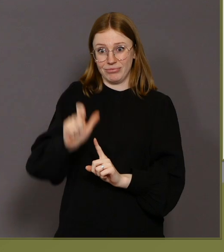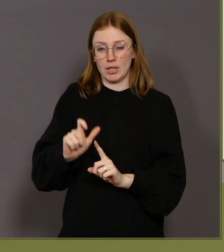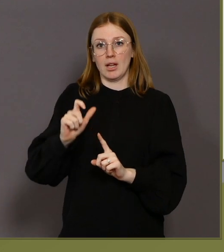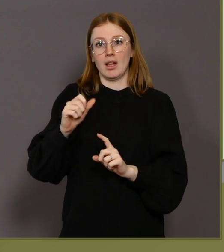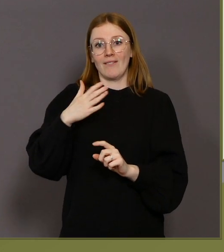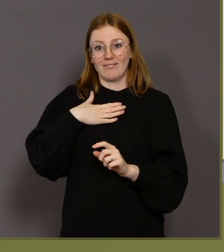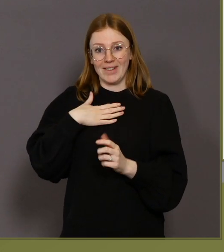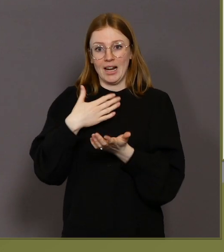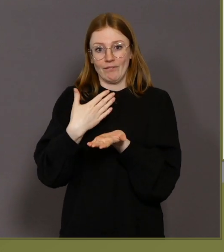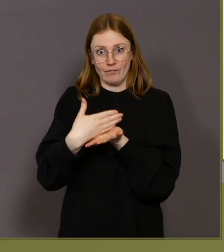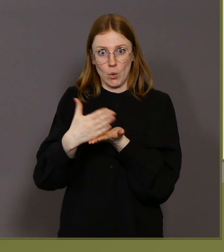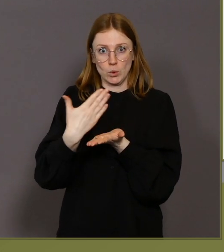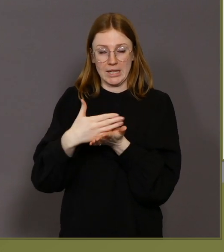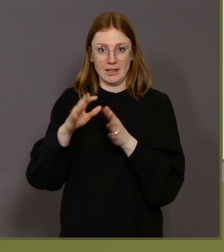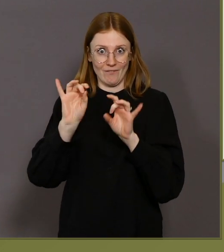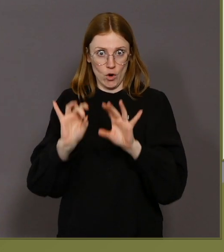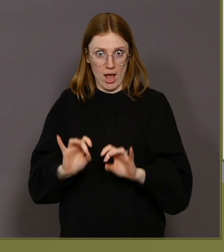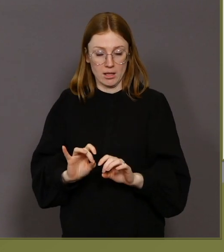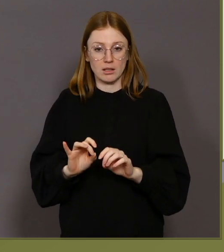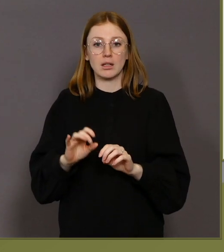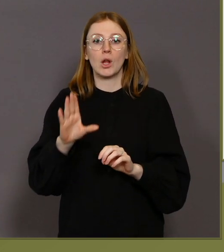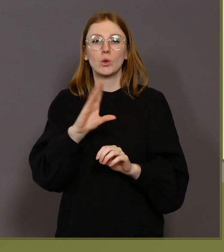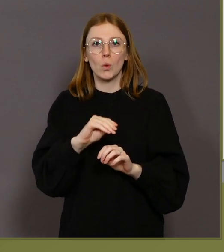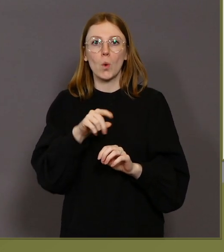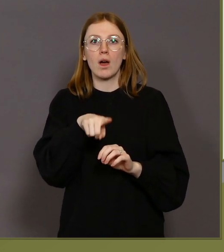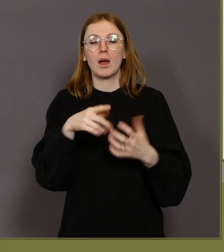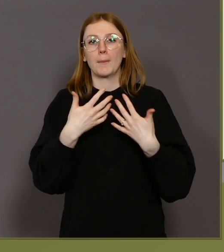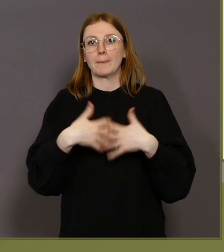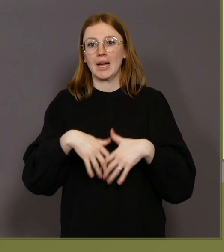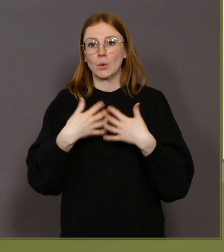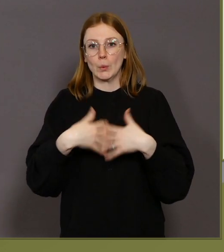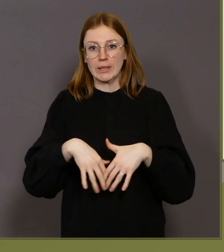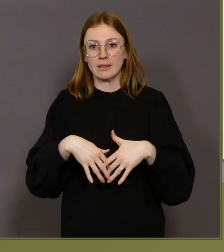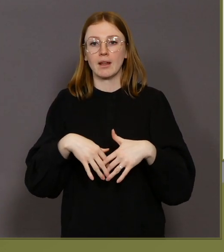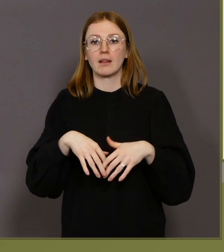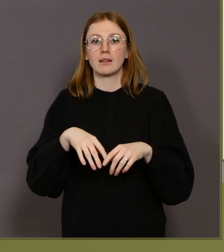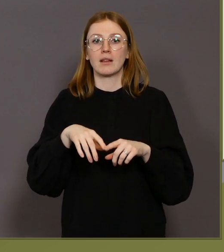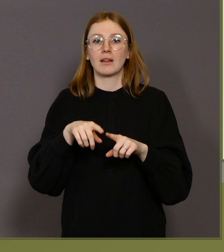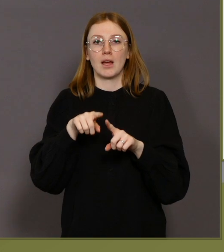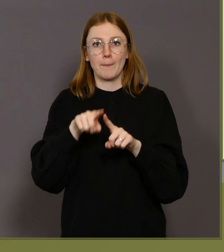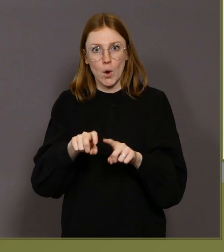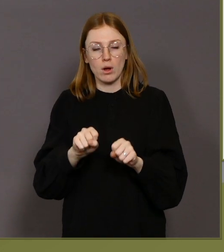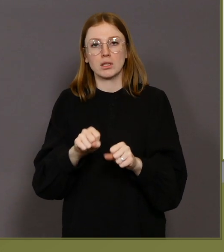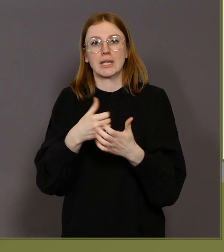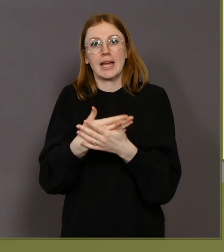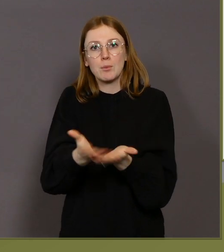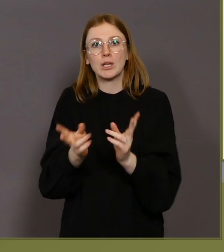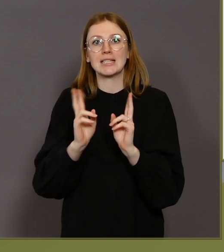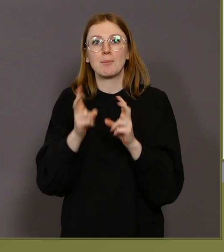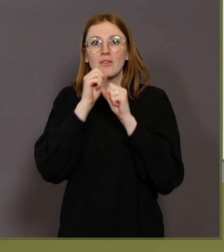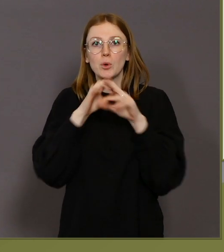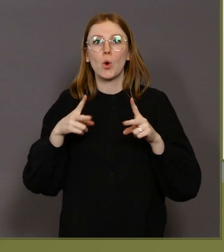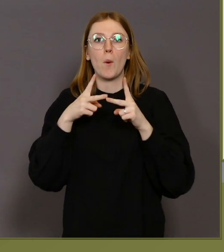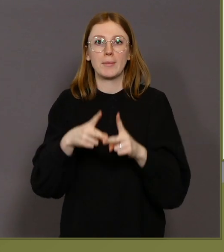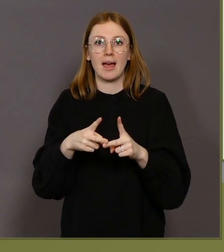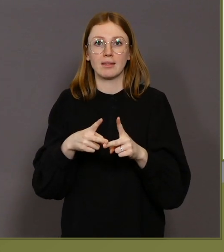start again, then the machine needs to provide the same information again that the